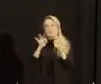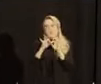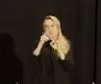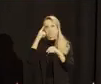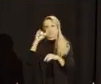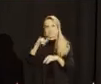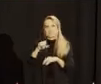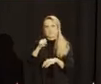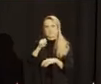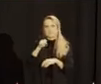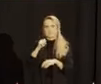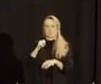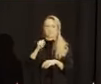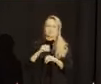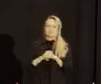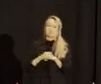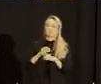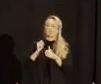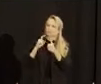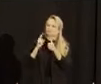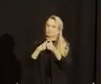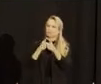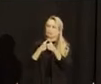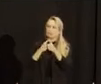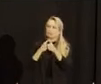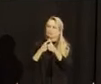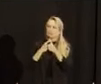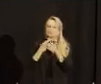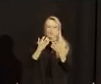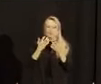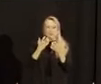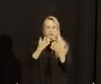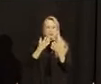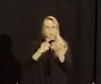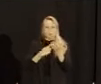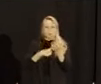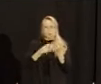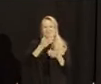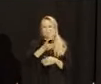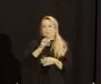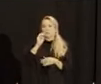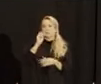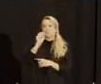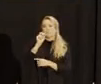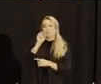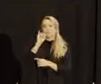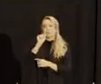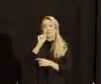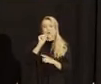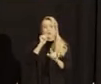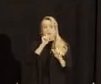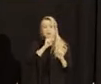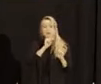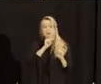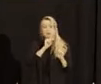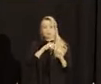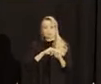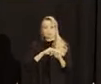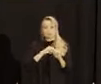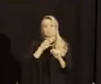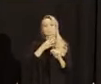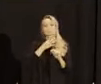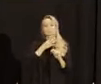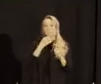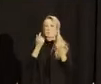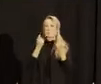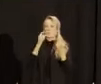And so what I want to talk a little bit about now, Maria, is the relationships between family-led